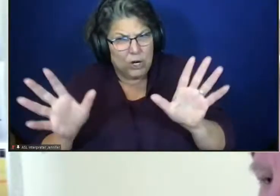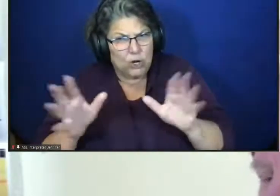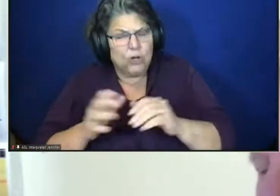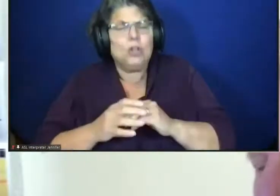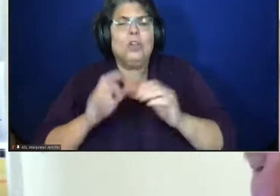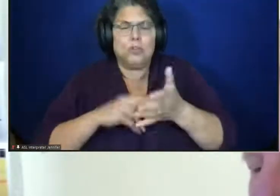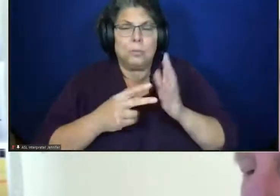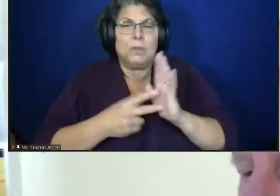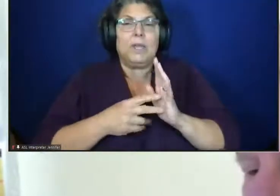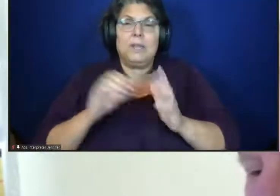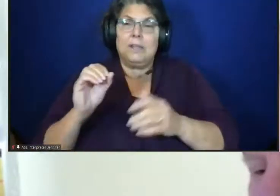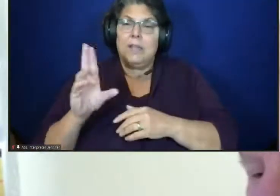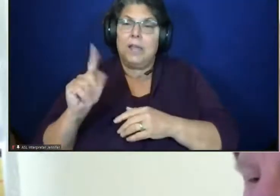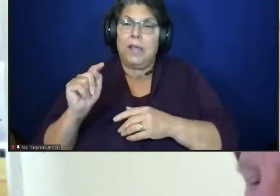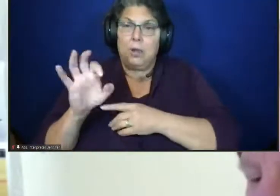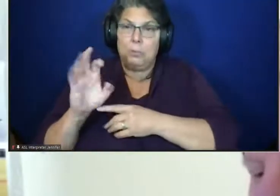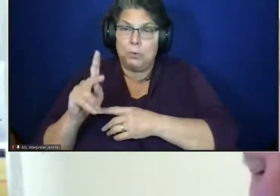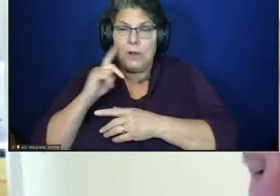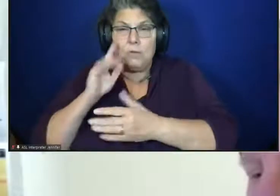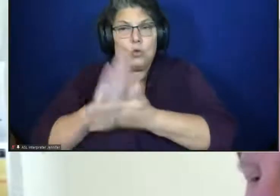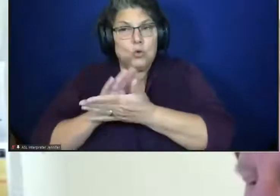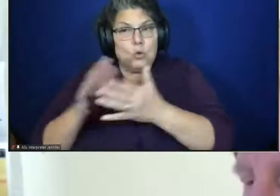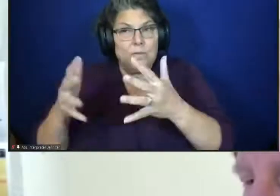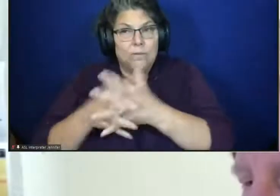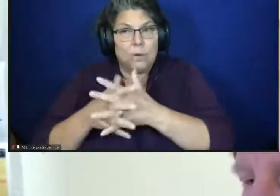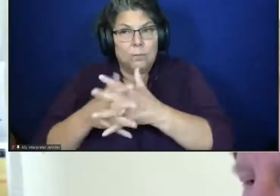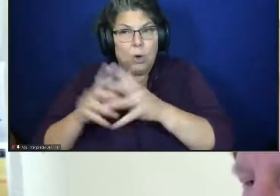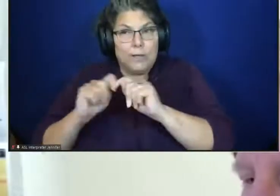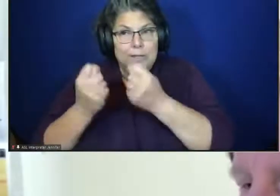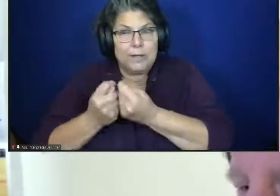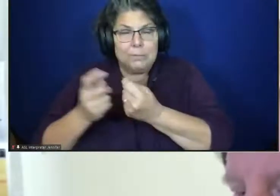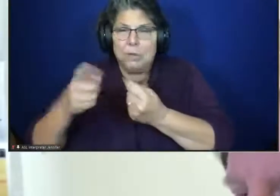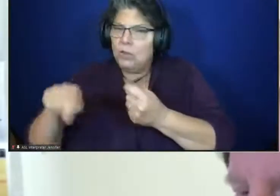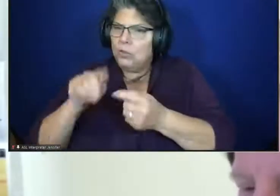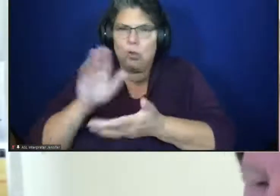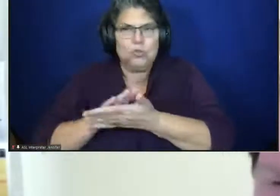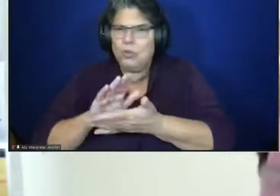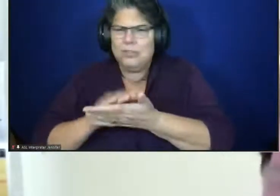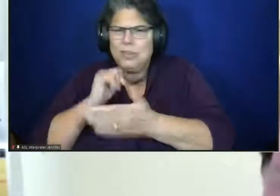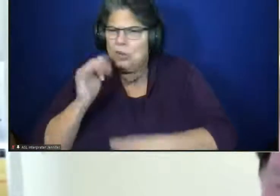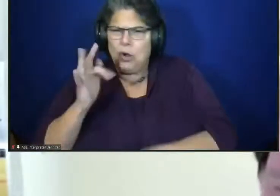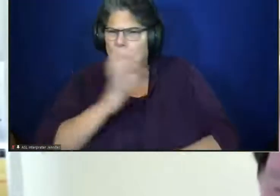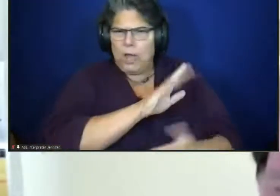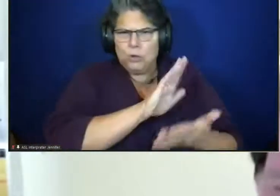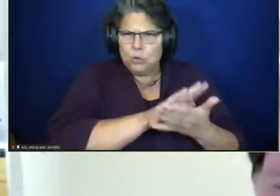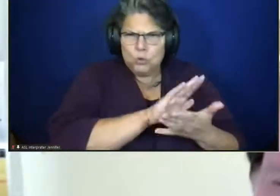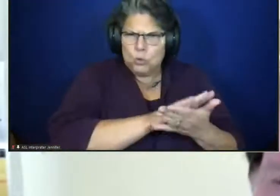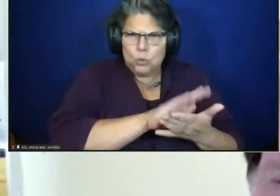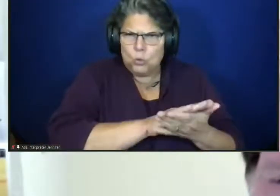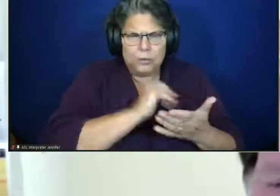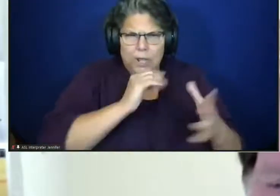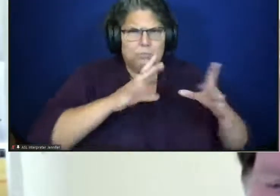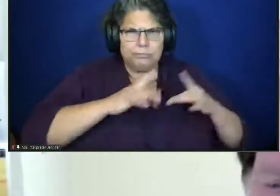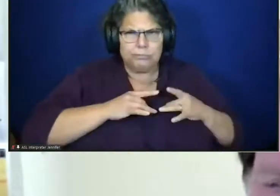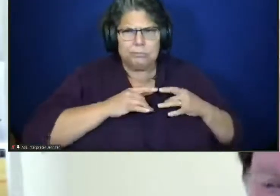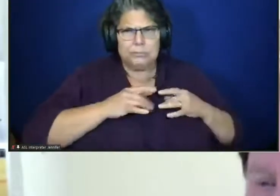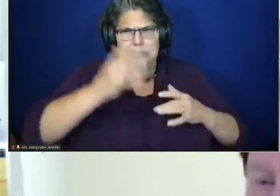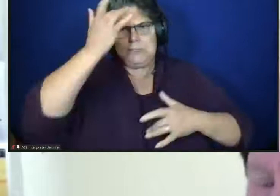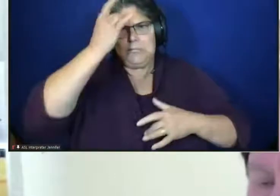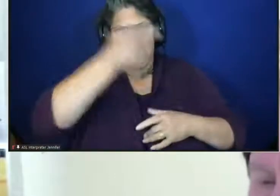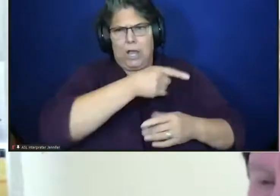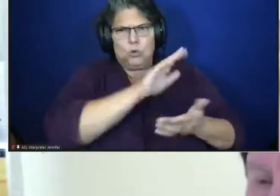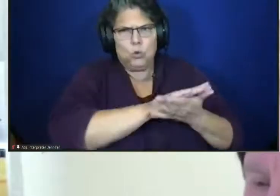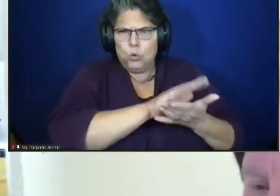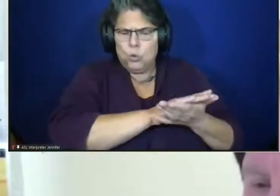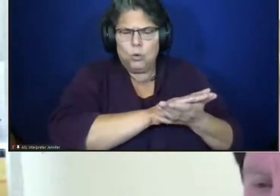big outbreak on the school football team, where those children did not come back into school and they didn't get it through school, that's